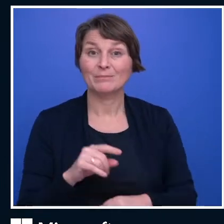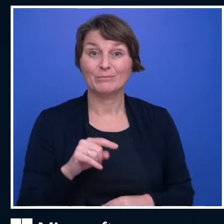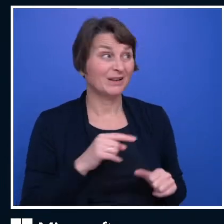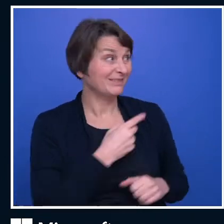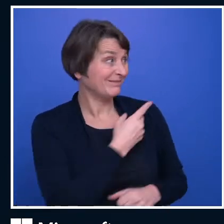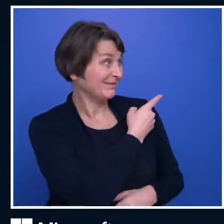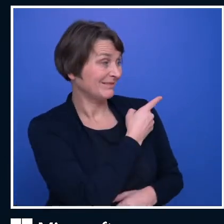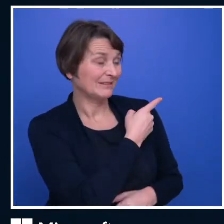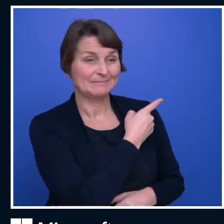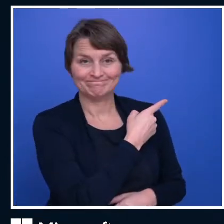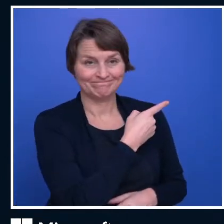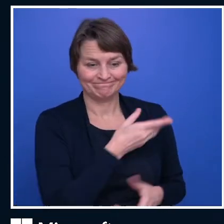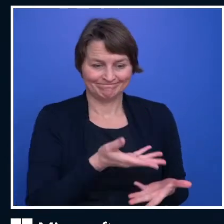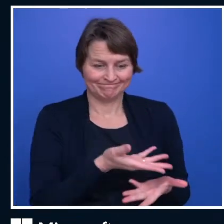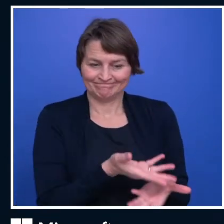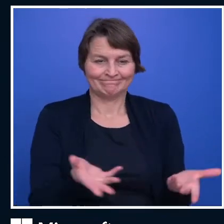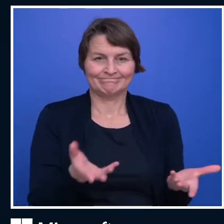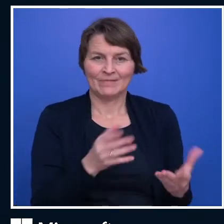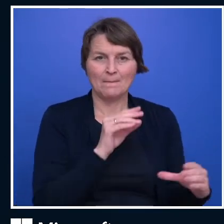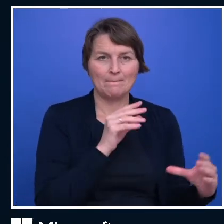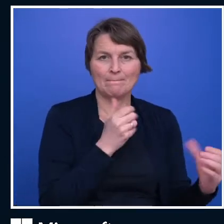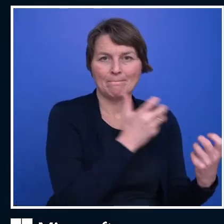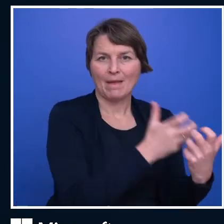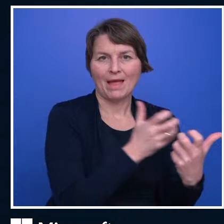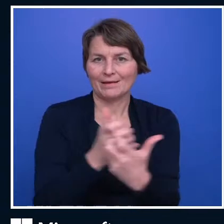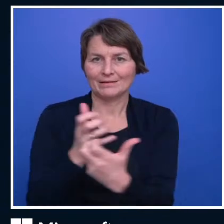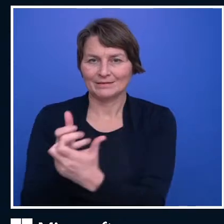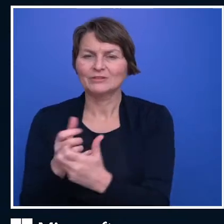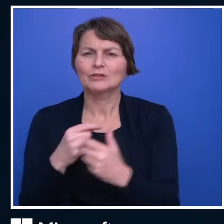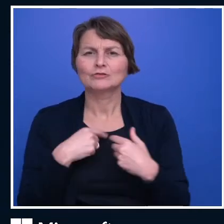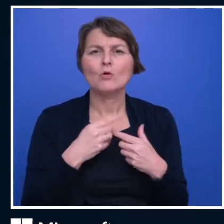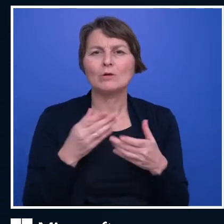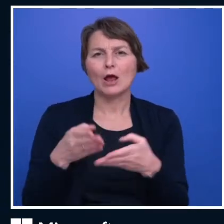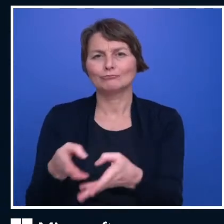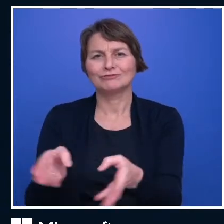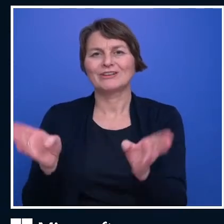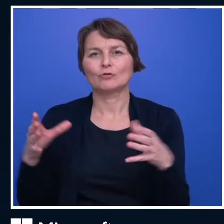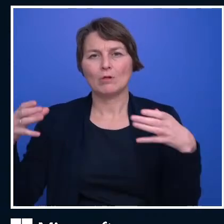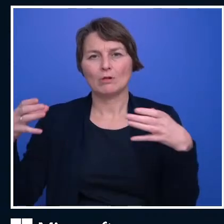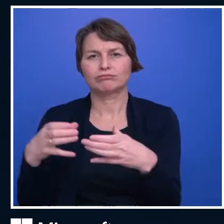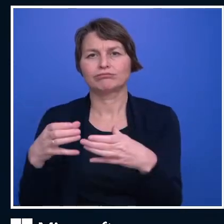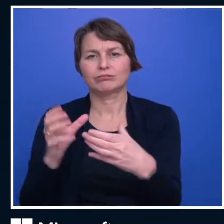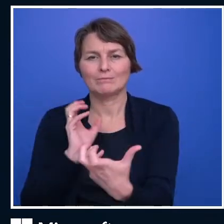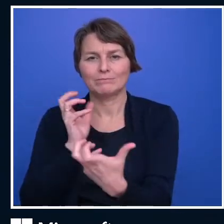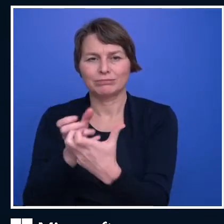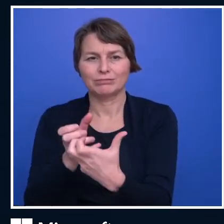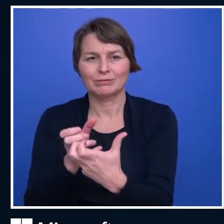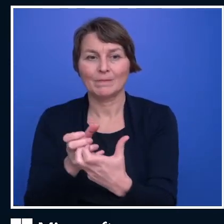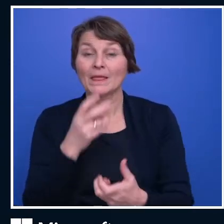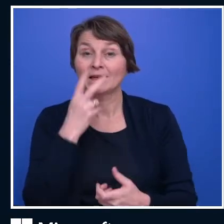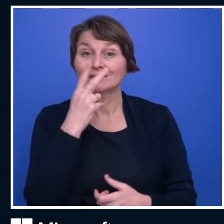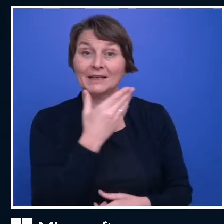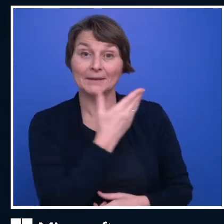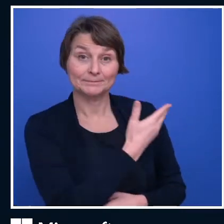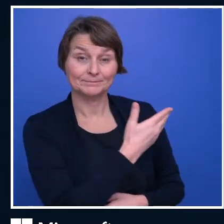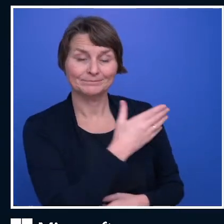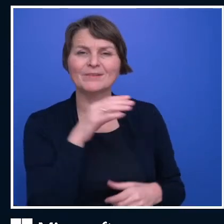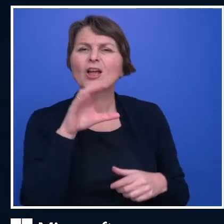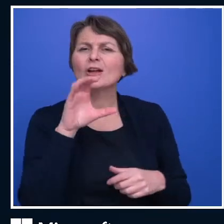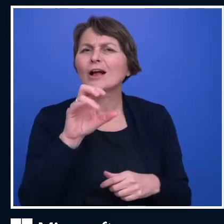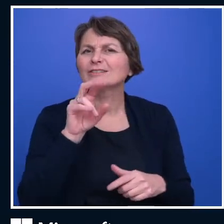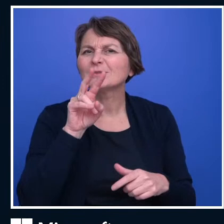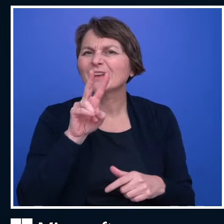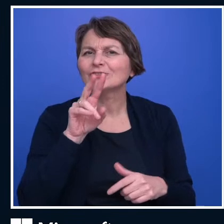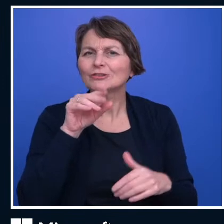general domain to train our images today. And so now, here we are in Custom Vision, but we're about to embark on the most time-consuming